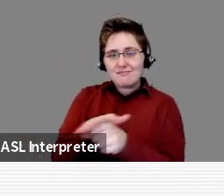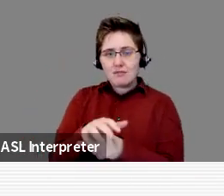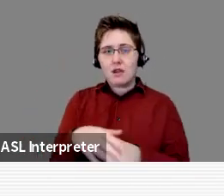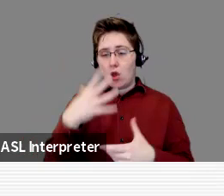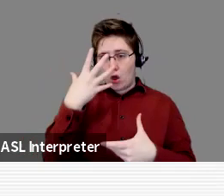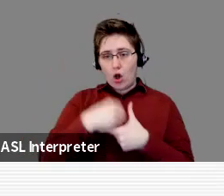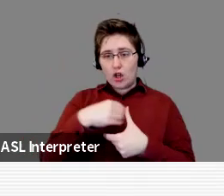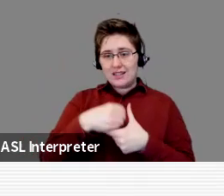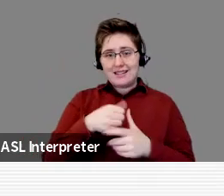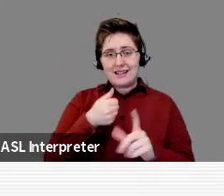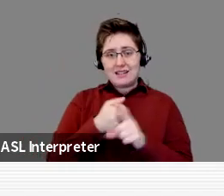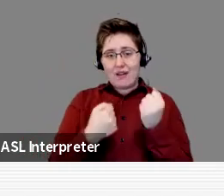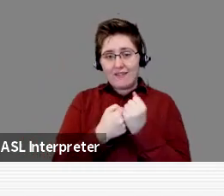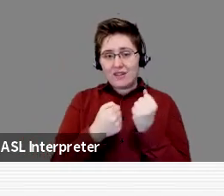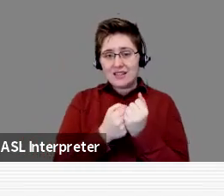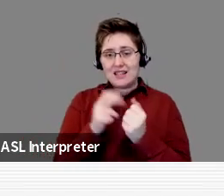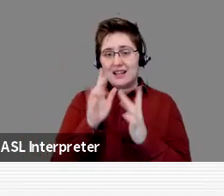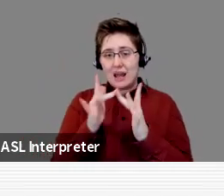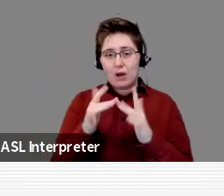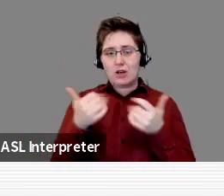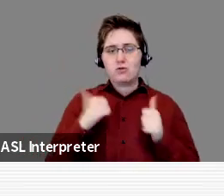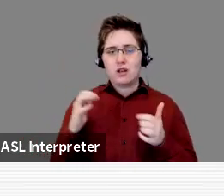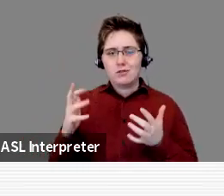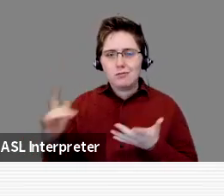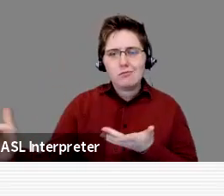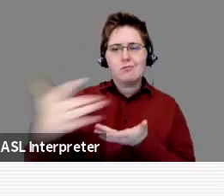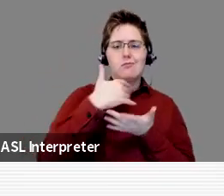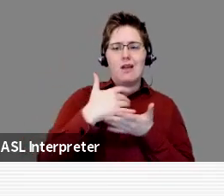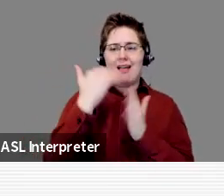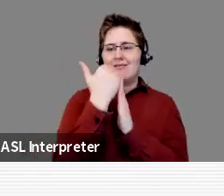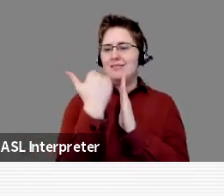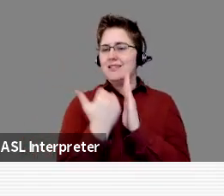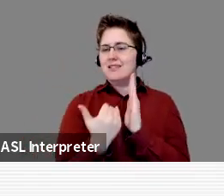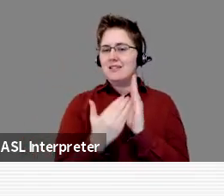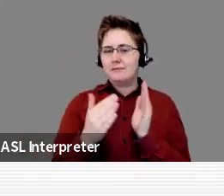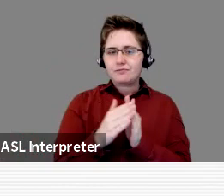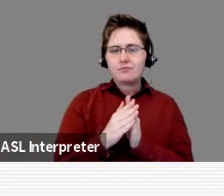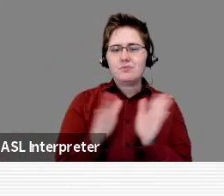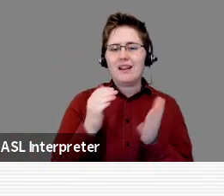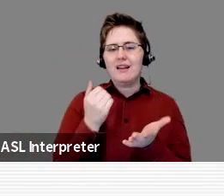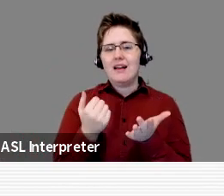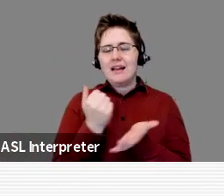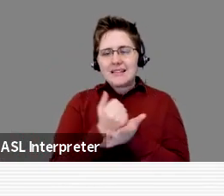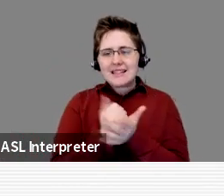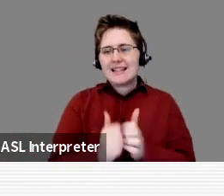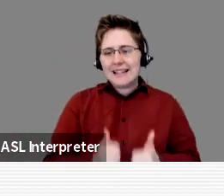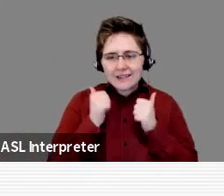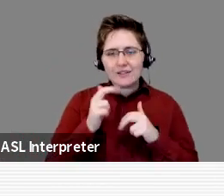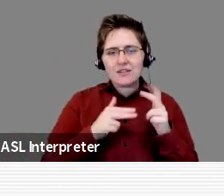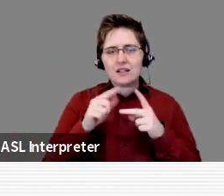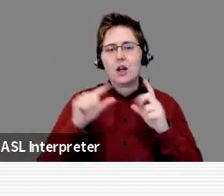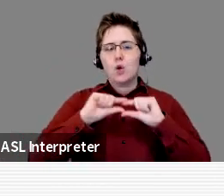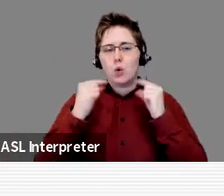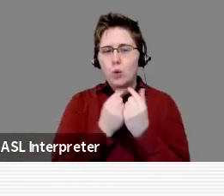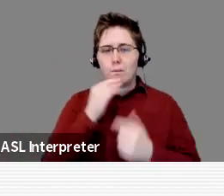Autistic Self-Advocacy Network has attempted to pull together a list across assisted living facilities, group